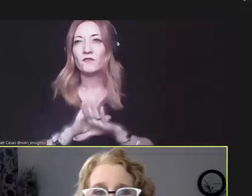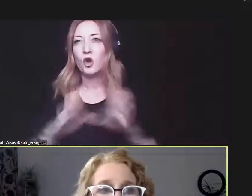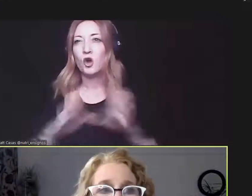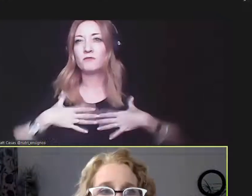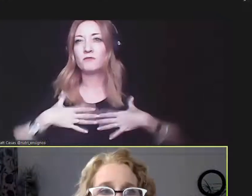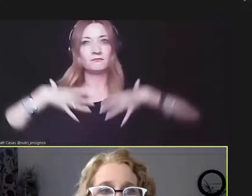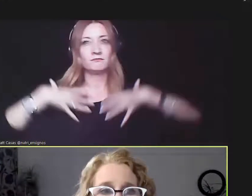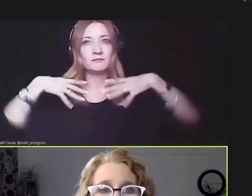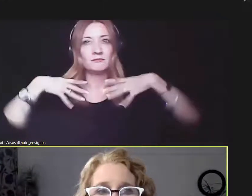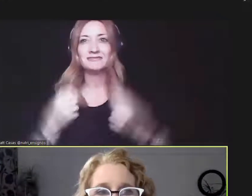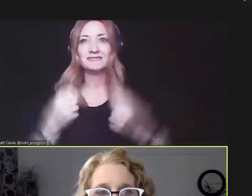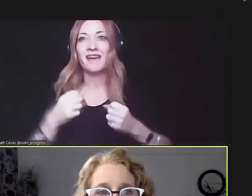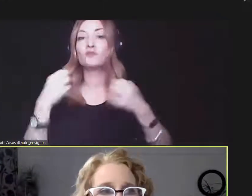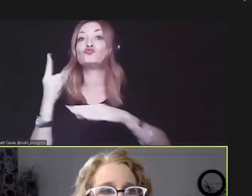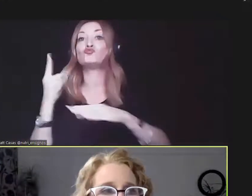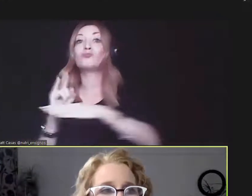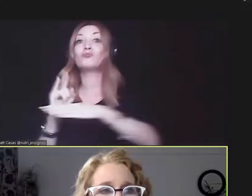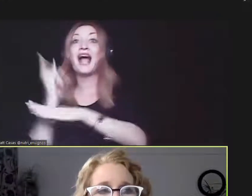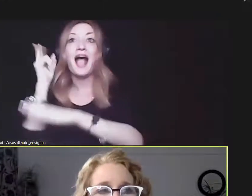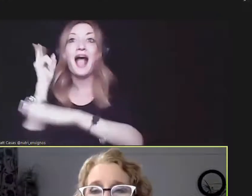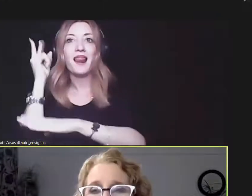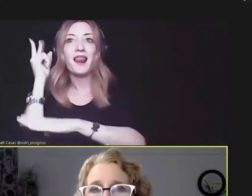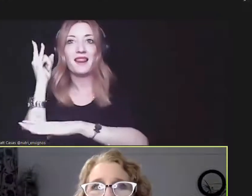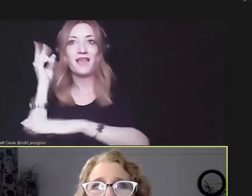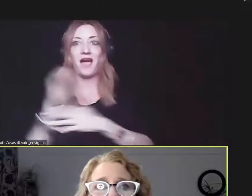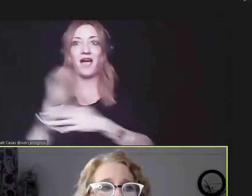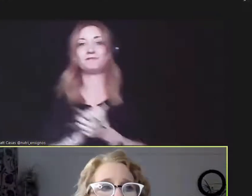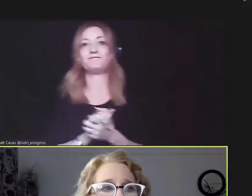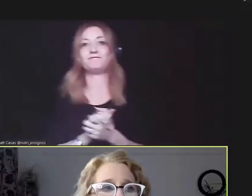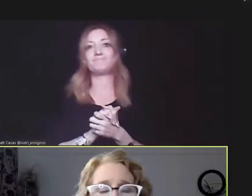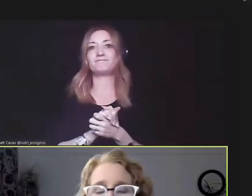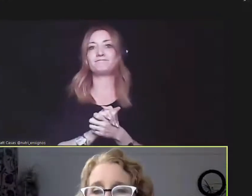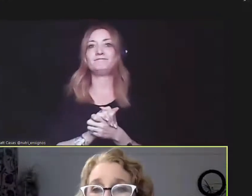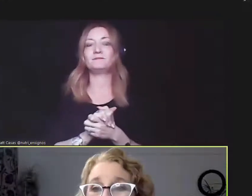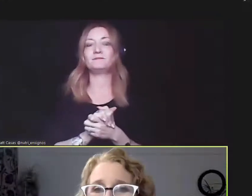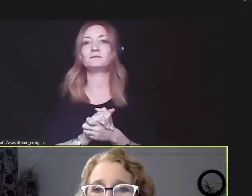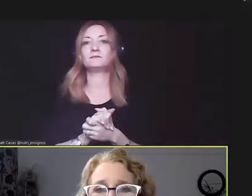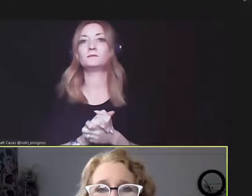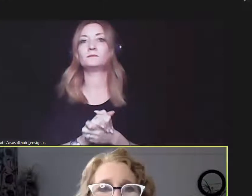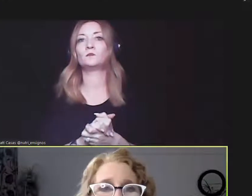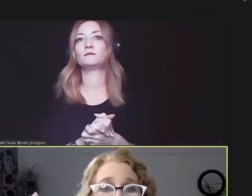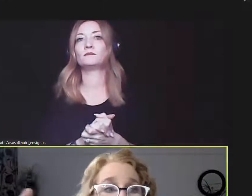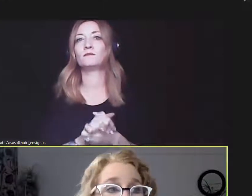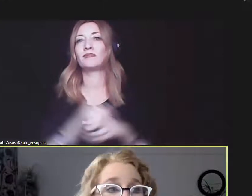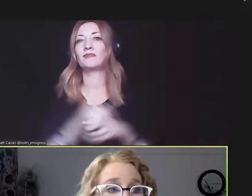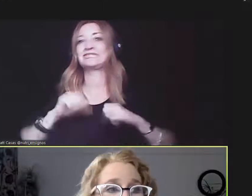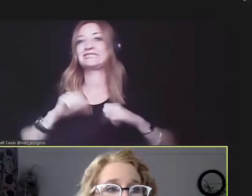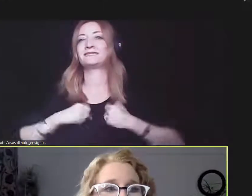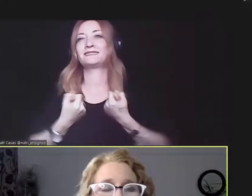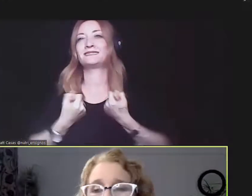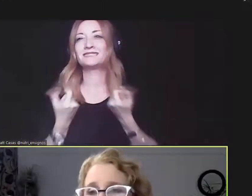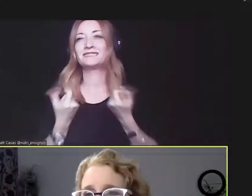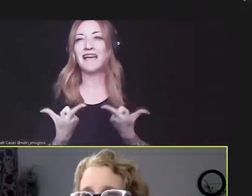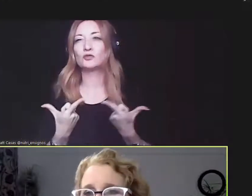to Taiwan and Japan. And it's naturally rich in protein and vitamins